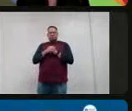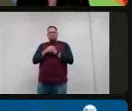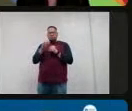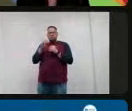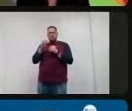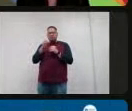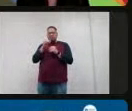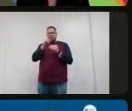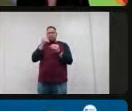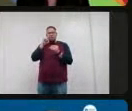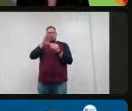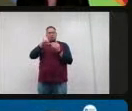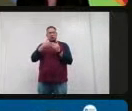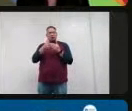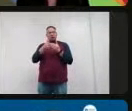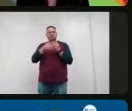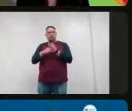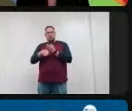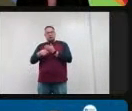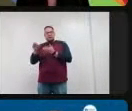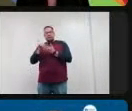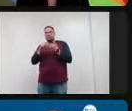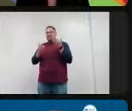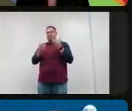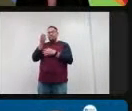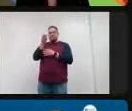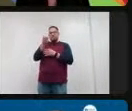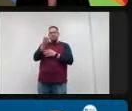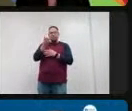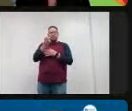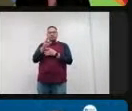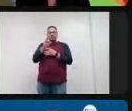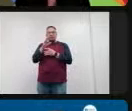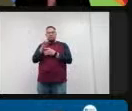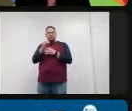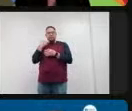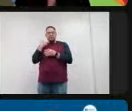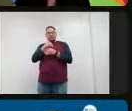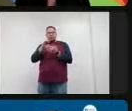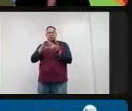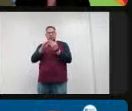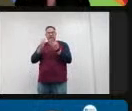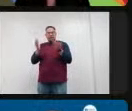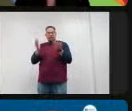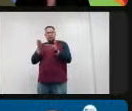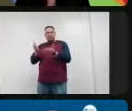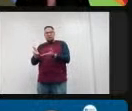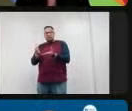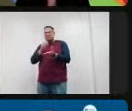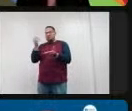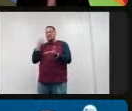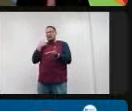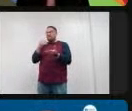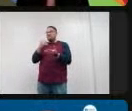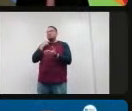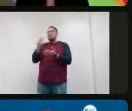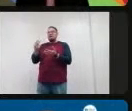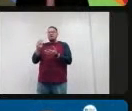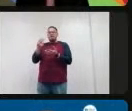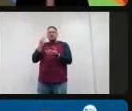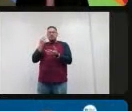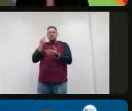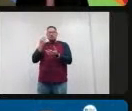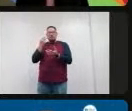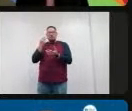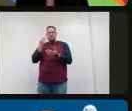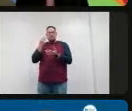minority who are maybe there, maybe a 50-member community in this town who may not have a voice if just for the sake of